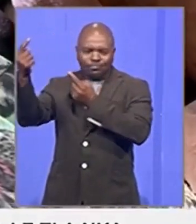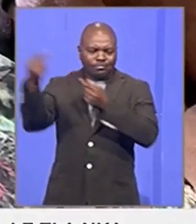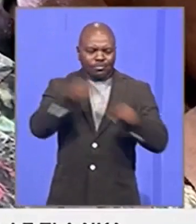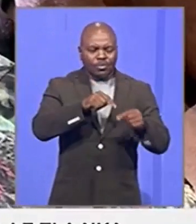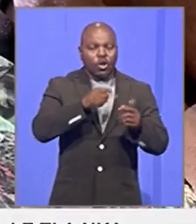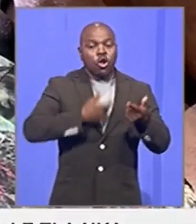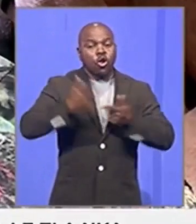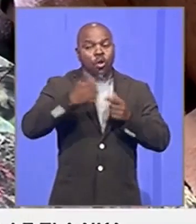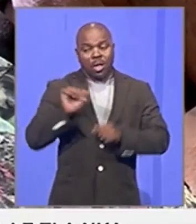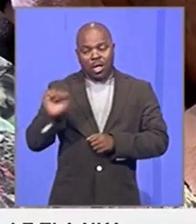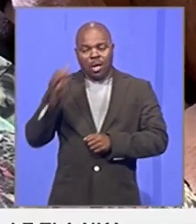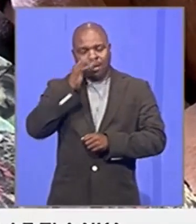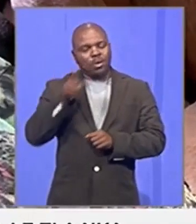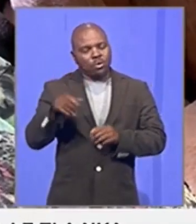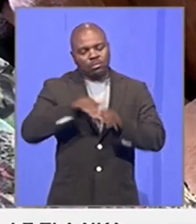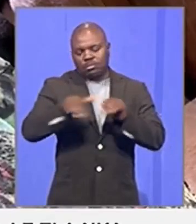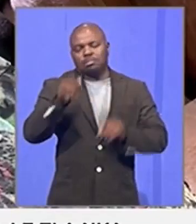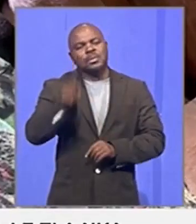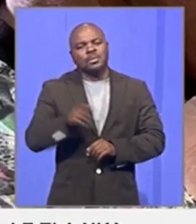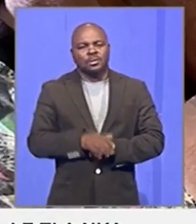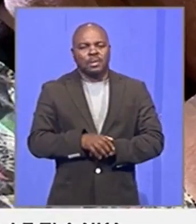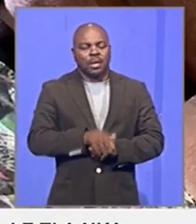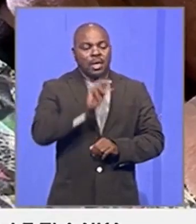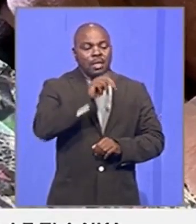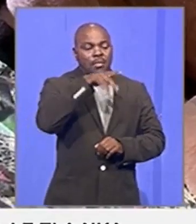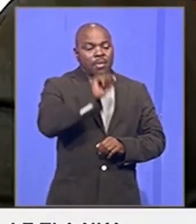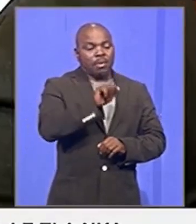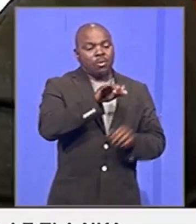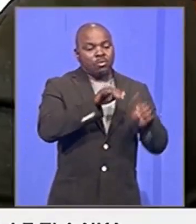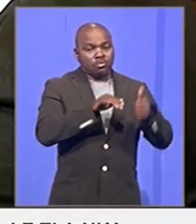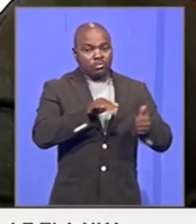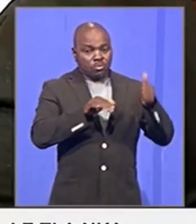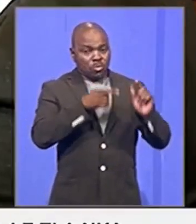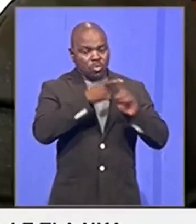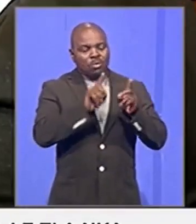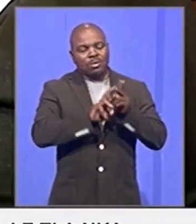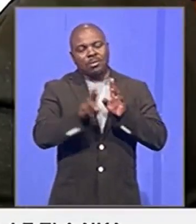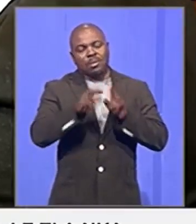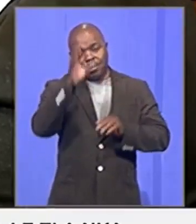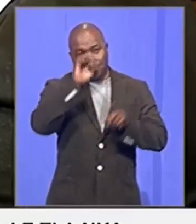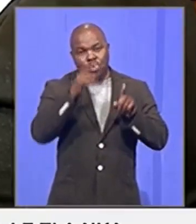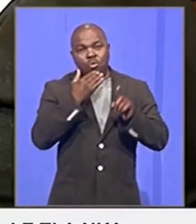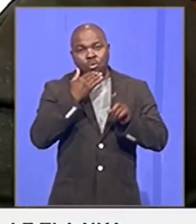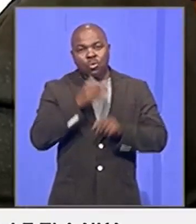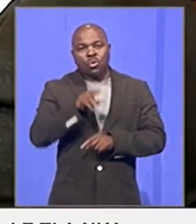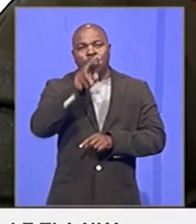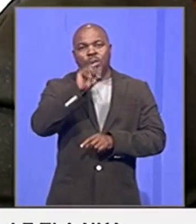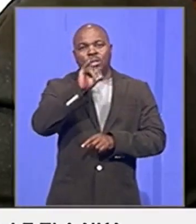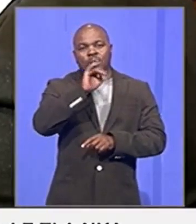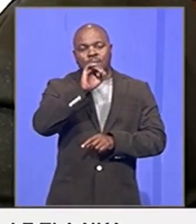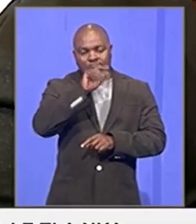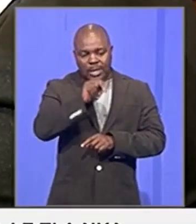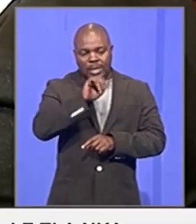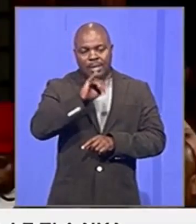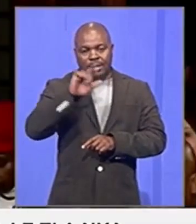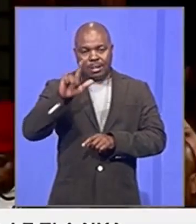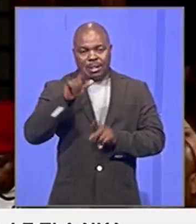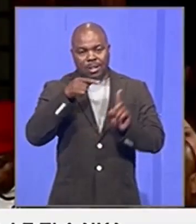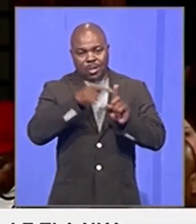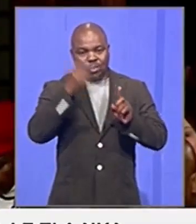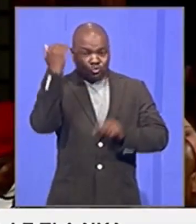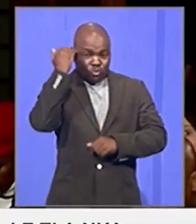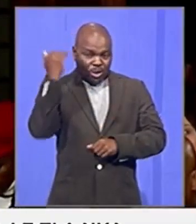a nganga ka hore a lokollwe. Molaodi wa botjhotjhisi ya neng a boetse a emetse sepolesa e leng Advocate Neil Skellenberg o fanne ka